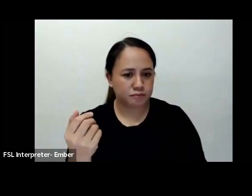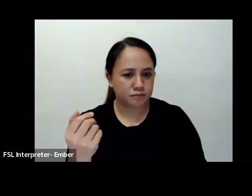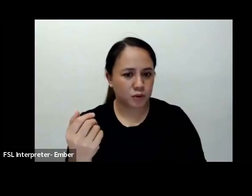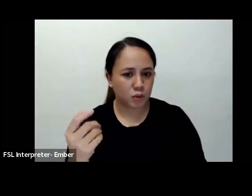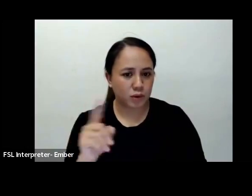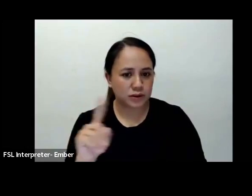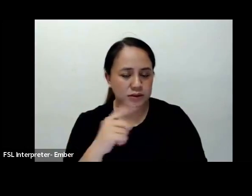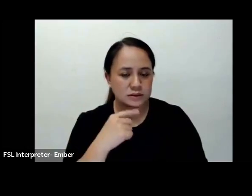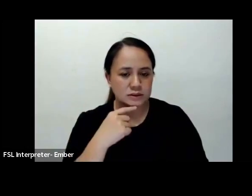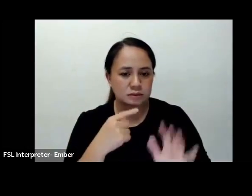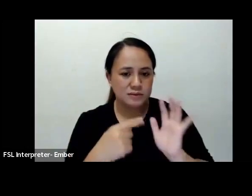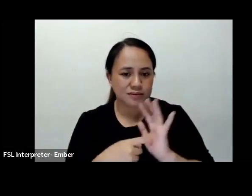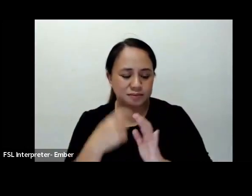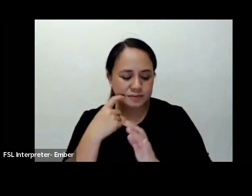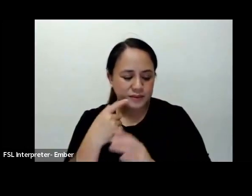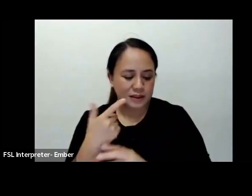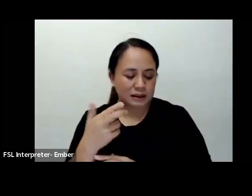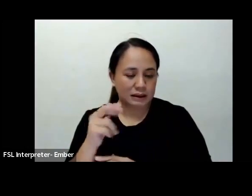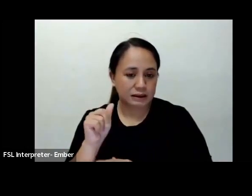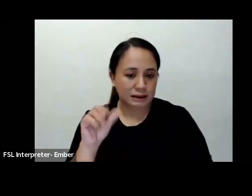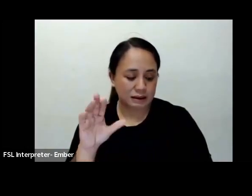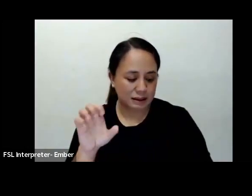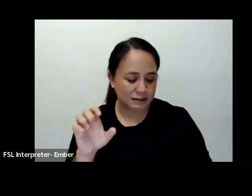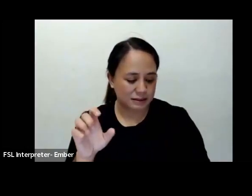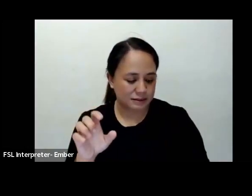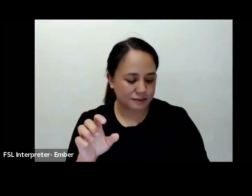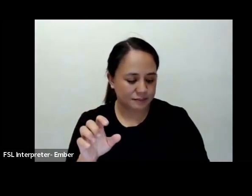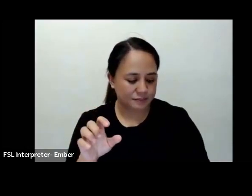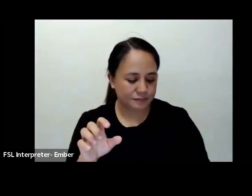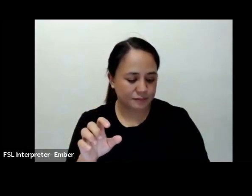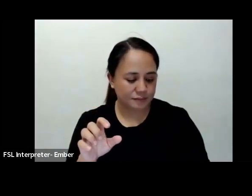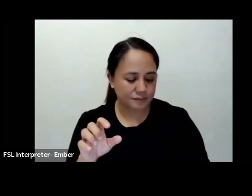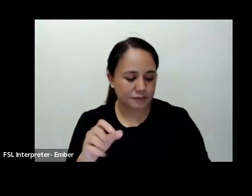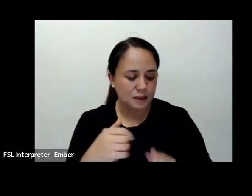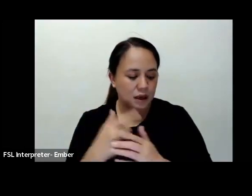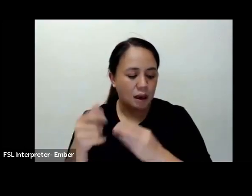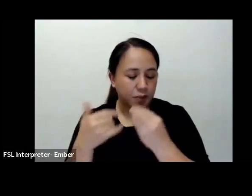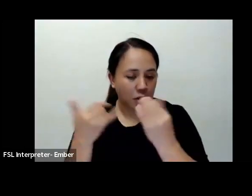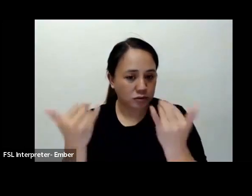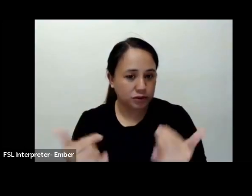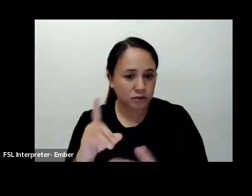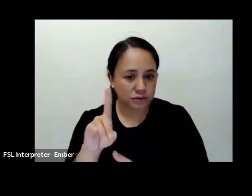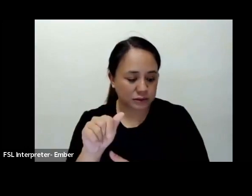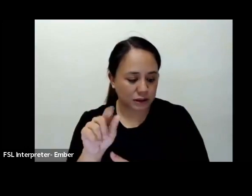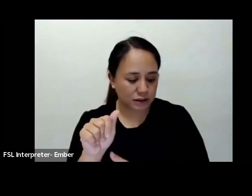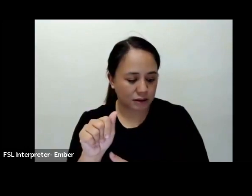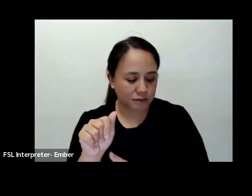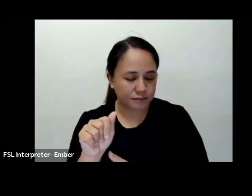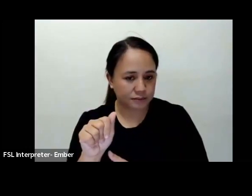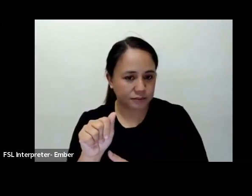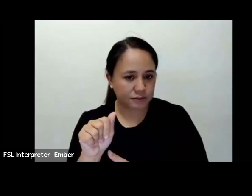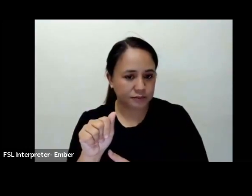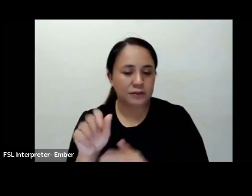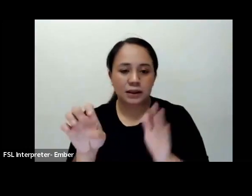Professor Miko and Professor Grace said, particularly about the current data. For example,